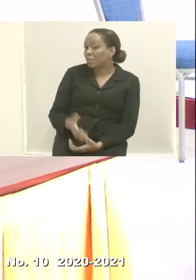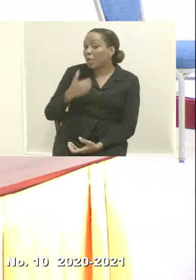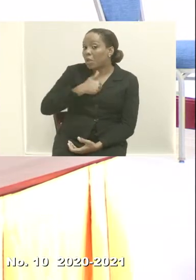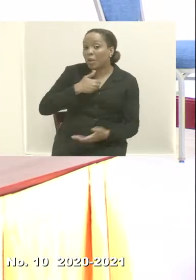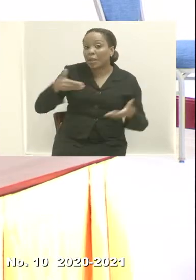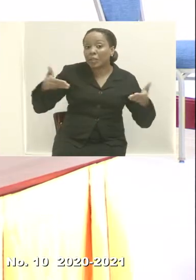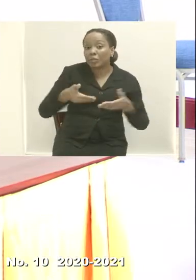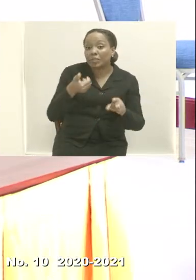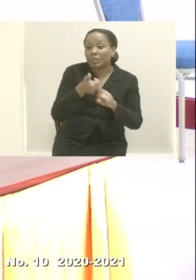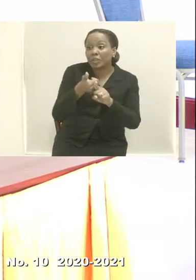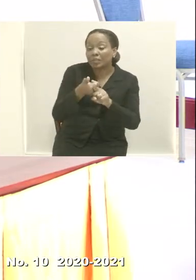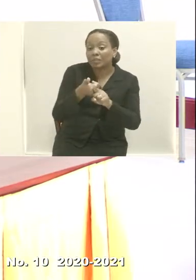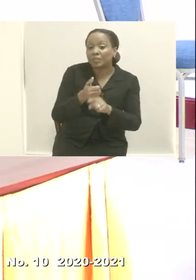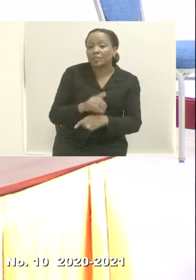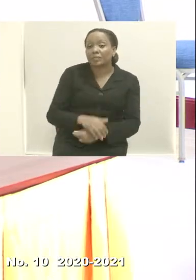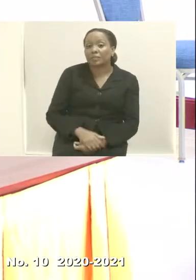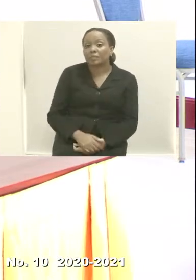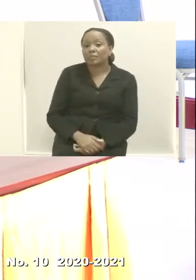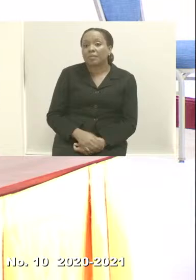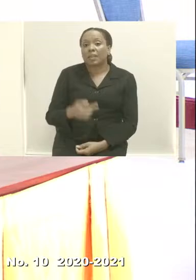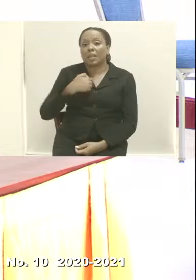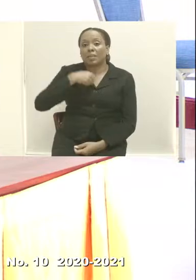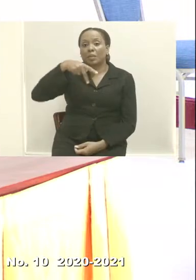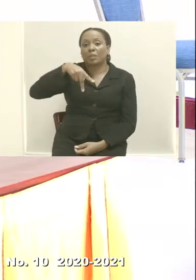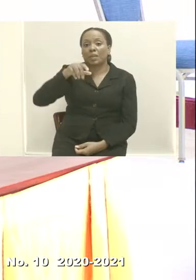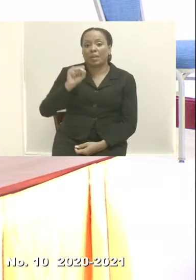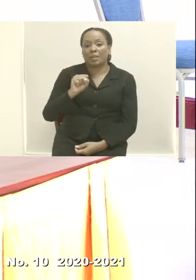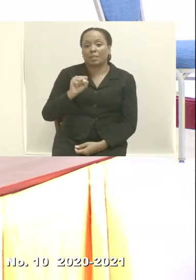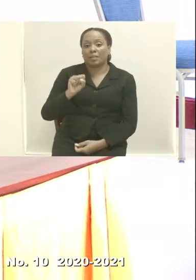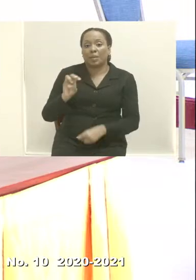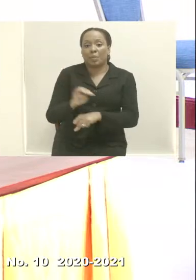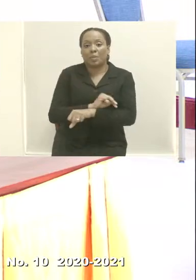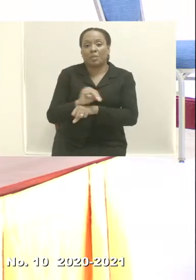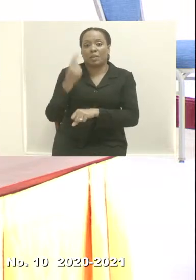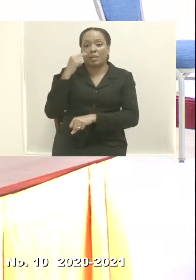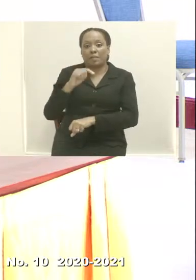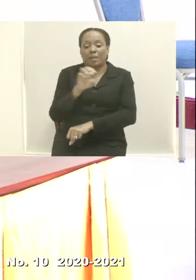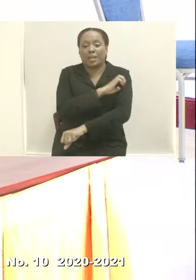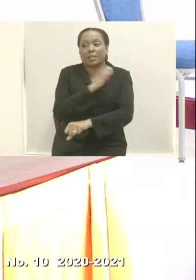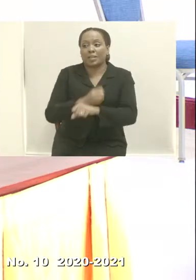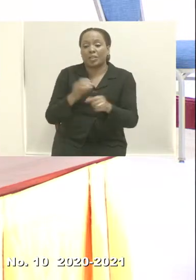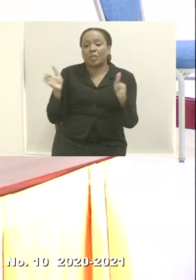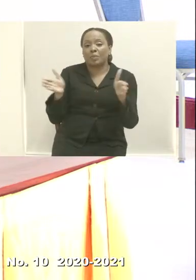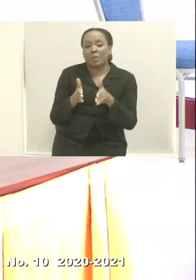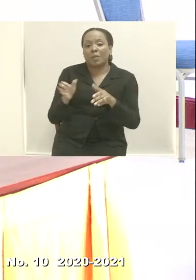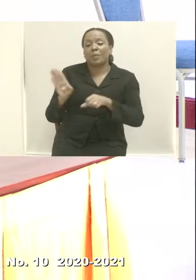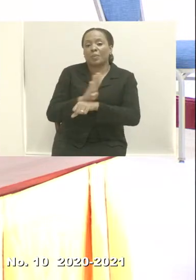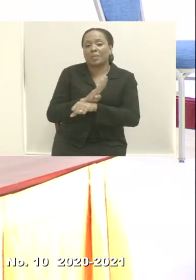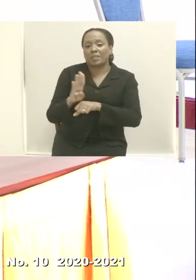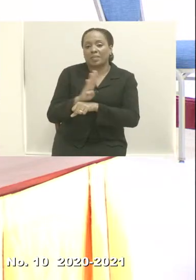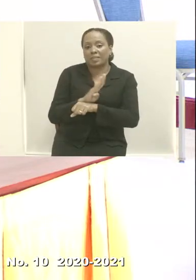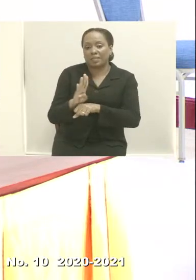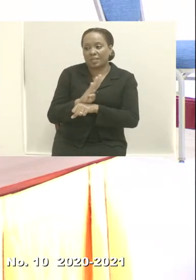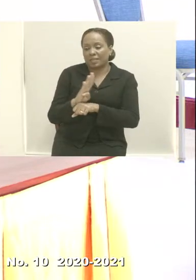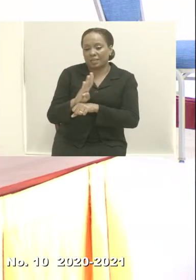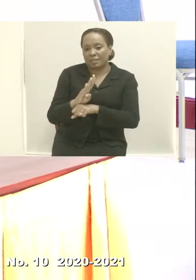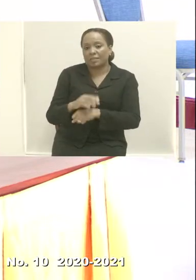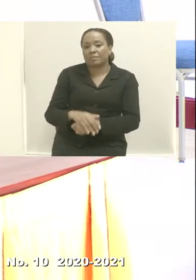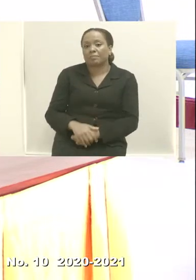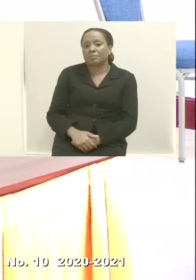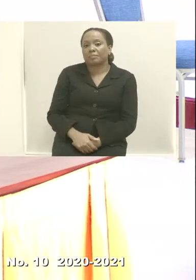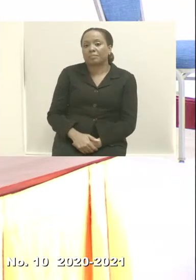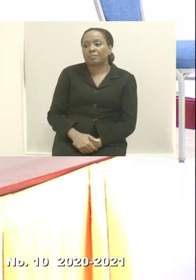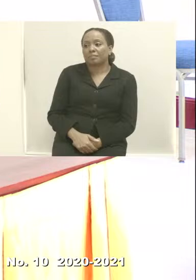SR3, the Permanent Secretary, Ministry of Energy, Small Business and Entrepreneurship, the Small Business